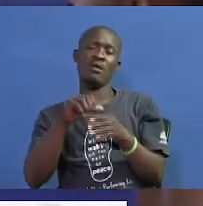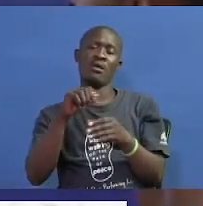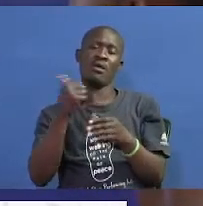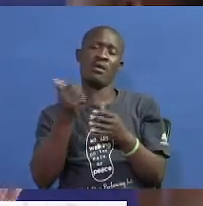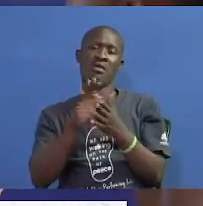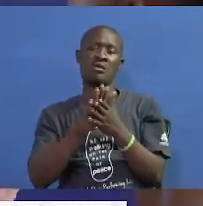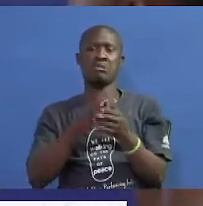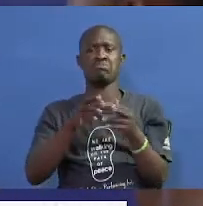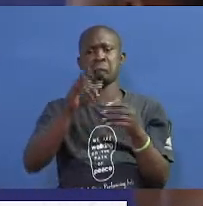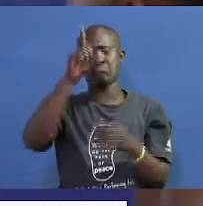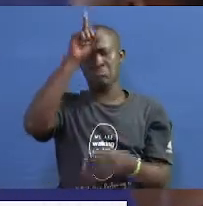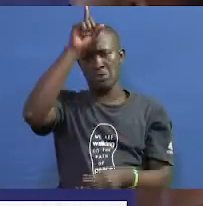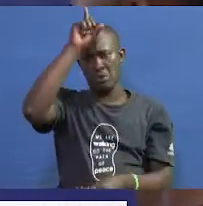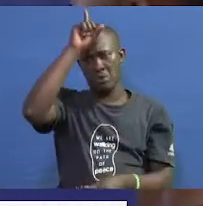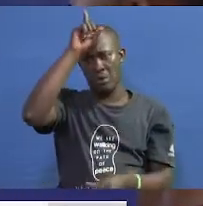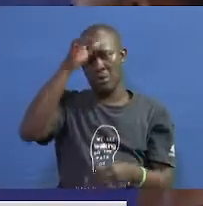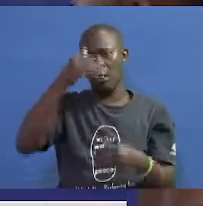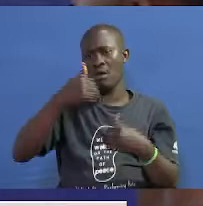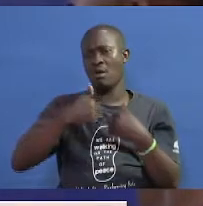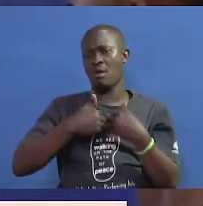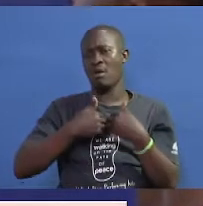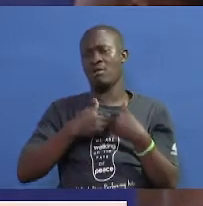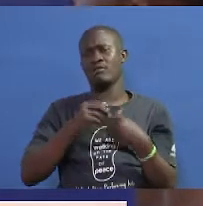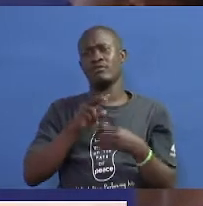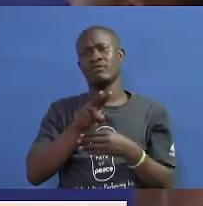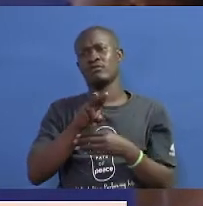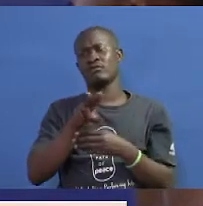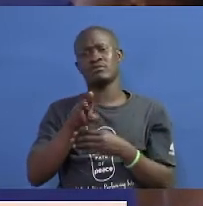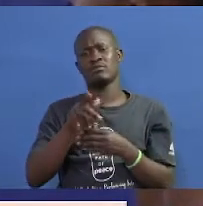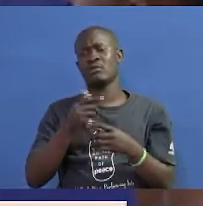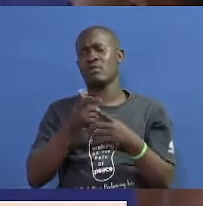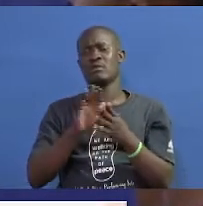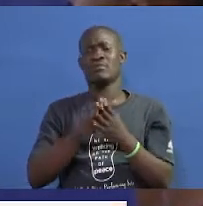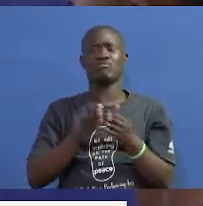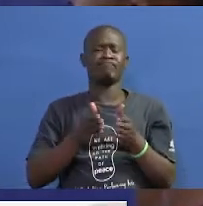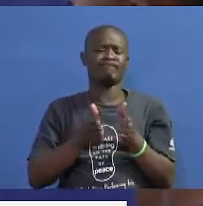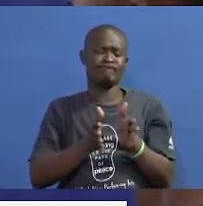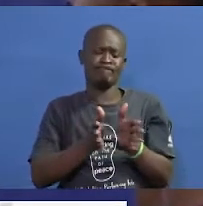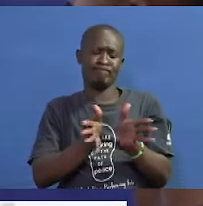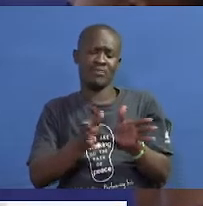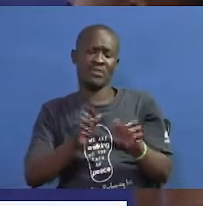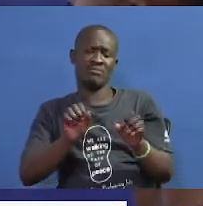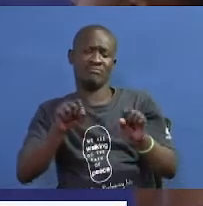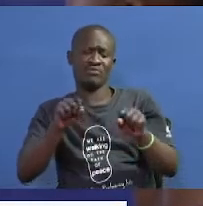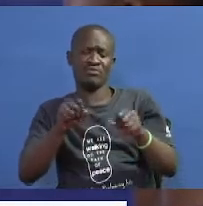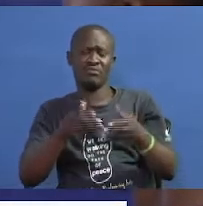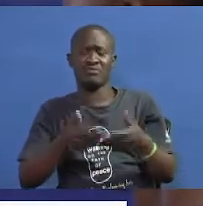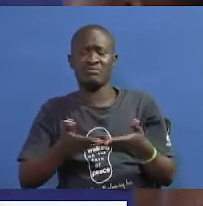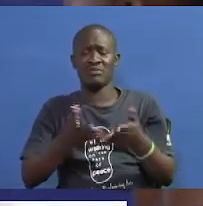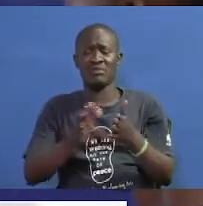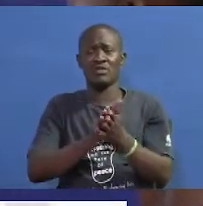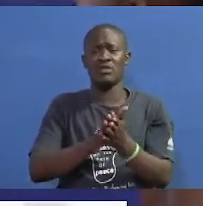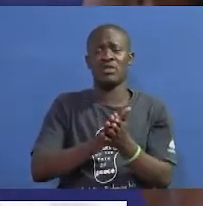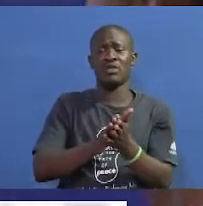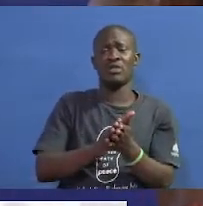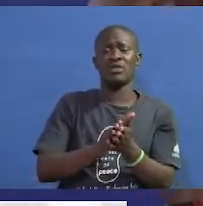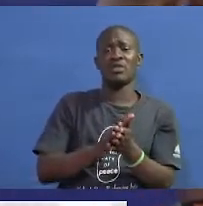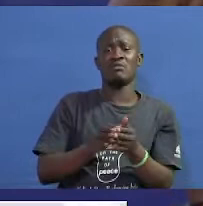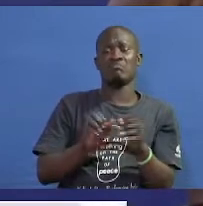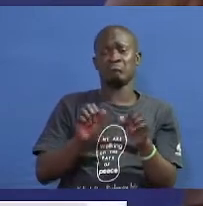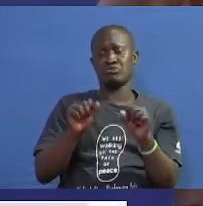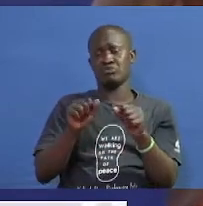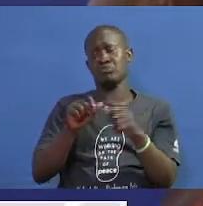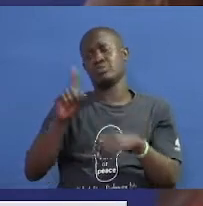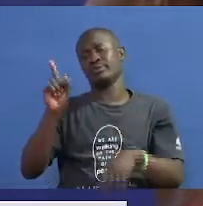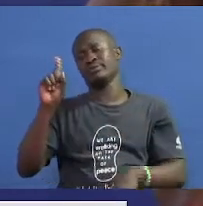any rural place, they can have access to an ultrasound by their provider, just like I can in San Francisco, or just like you